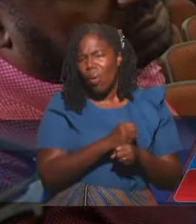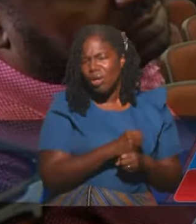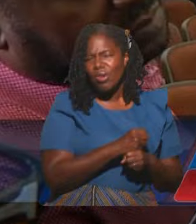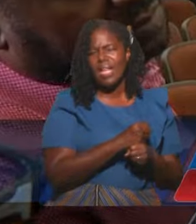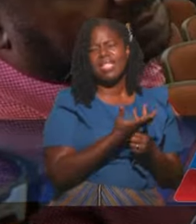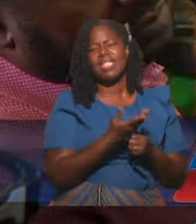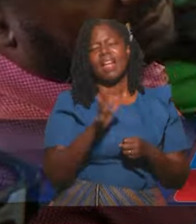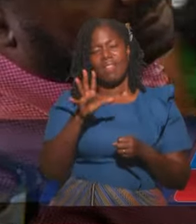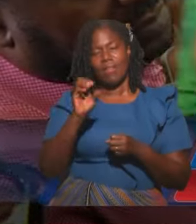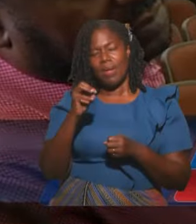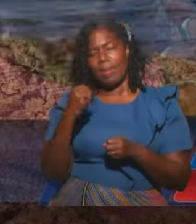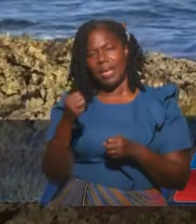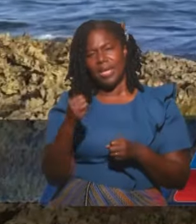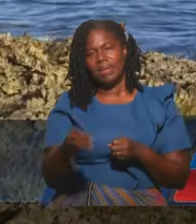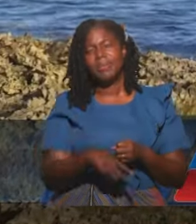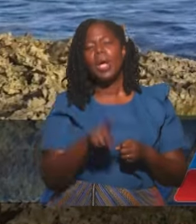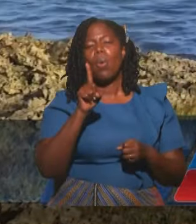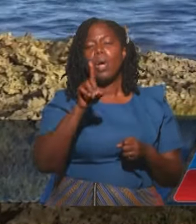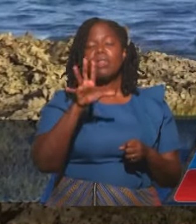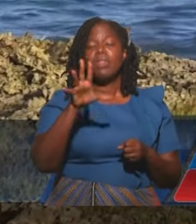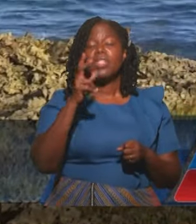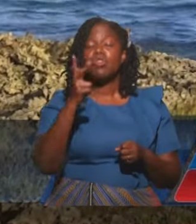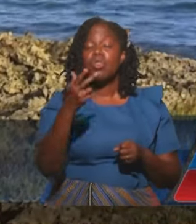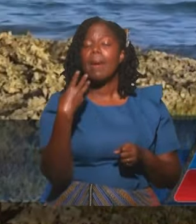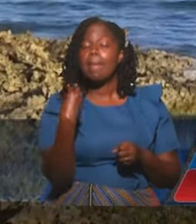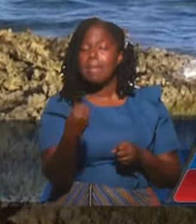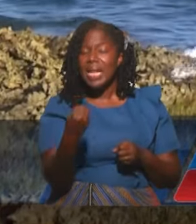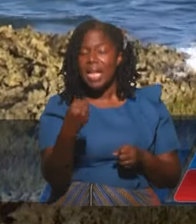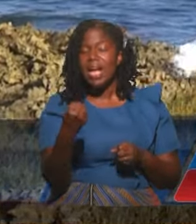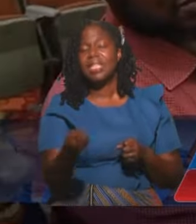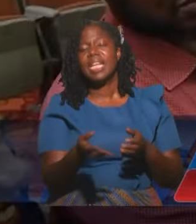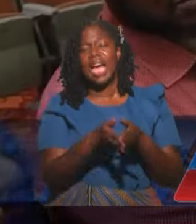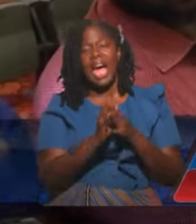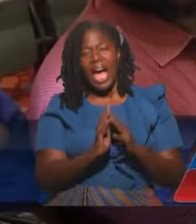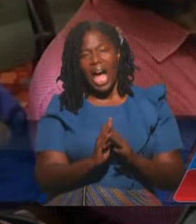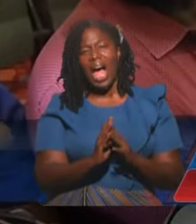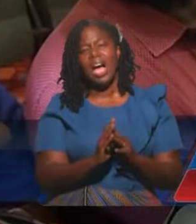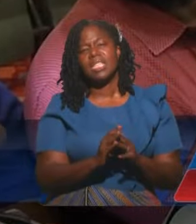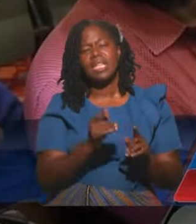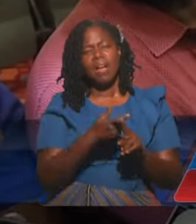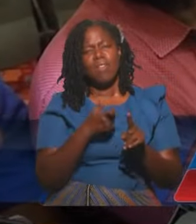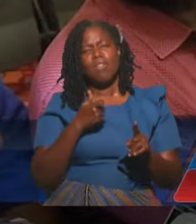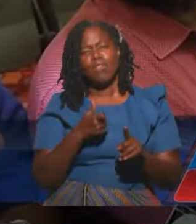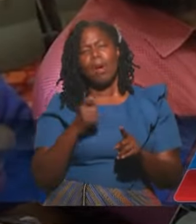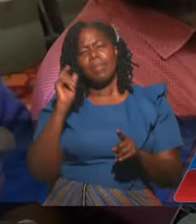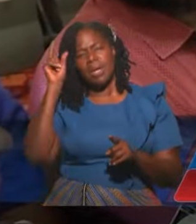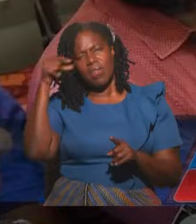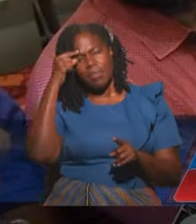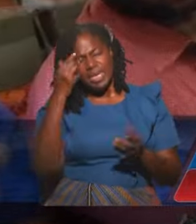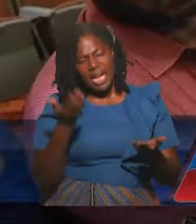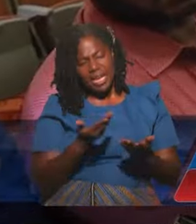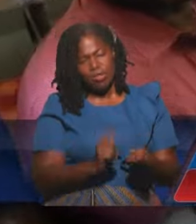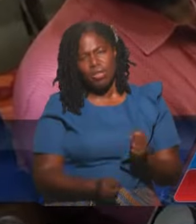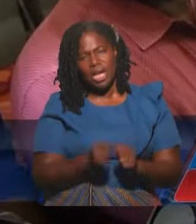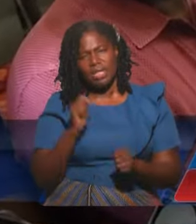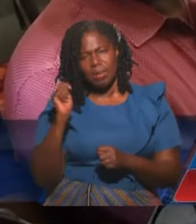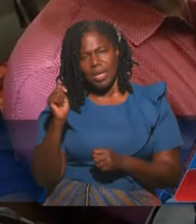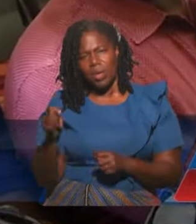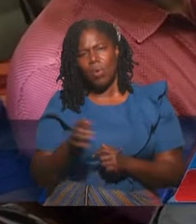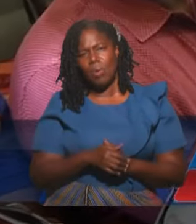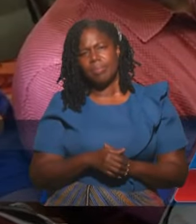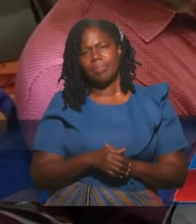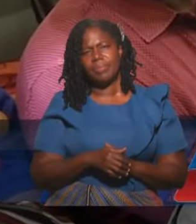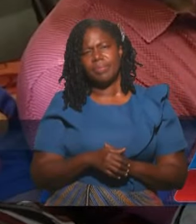the $153 million requested from the central government is justified. Asked for from the Ministry of Finance was for us